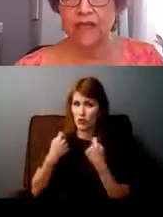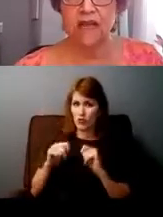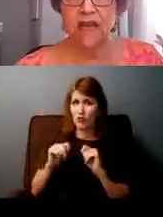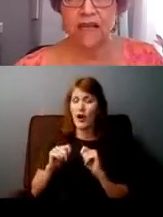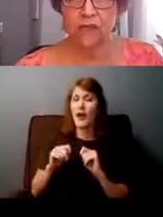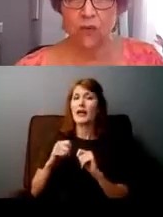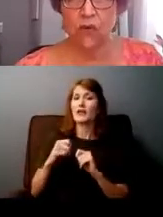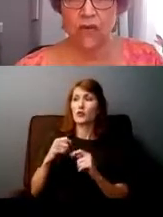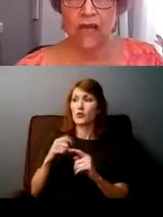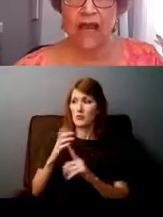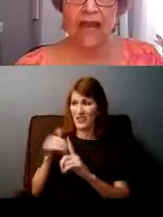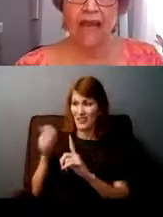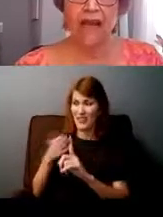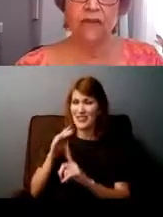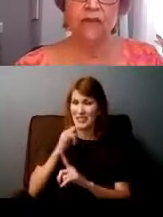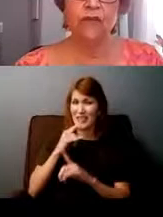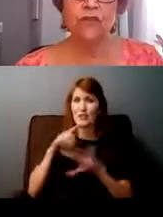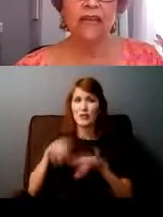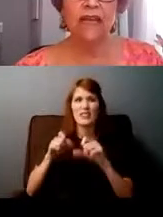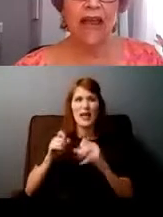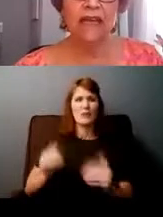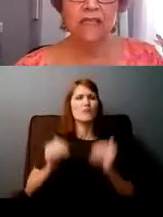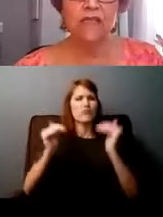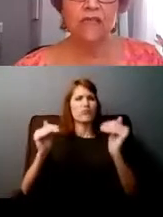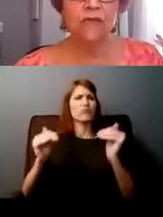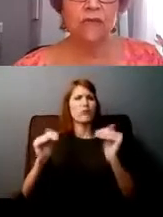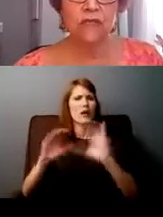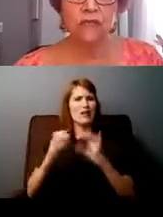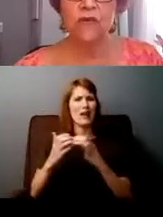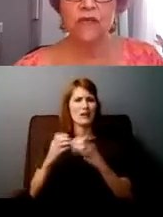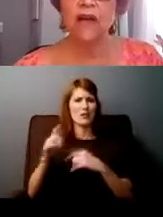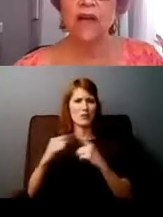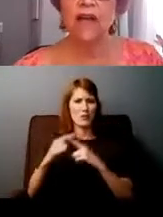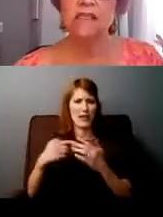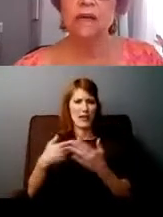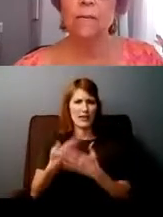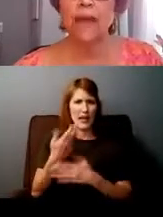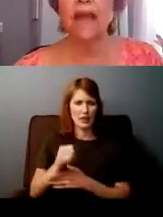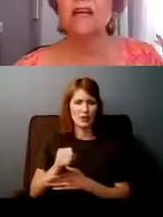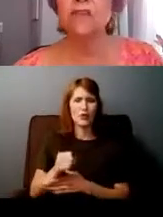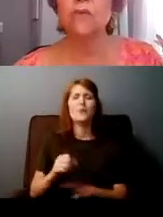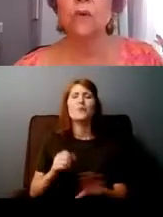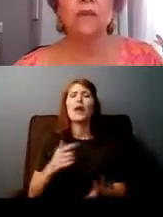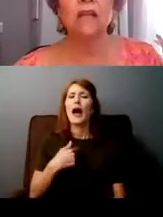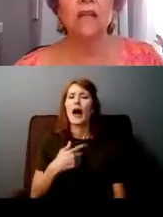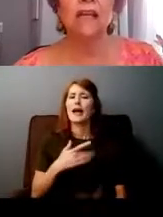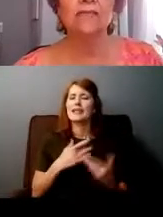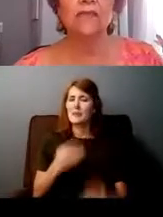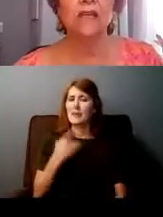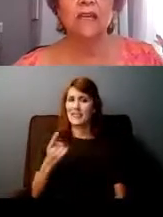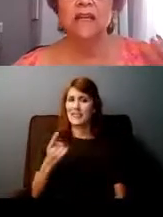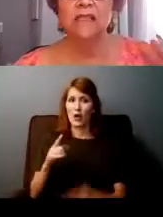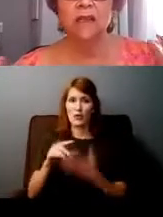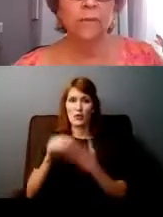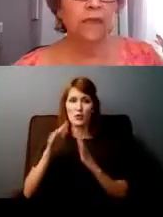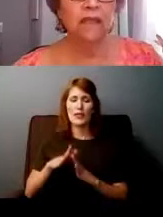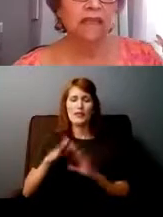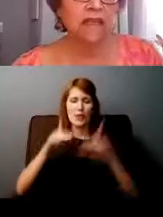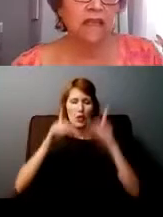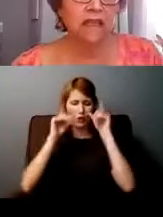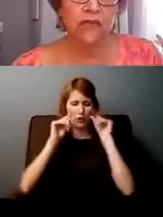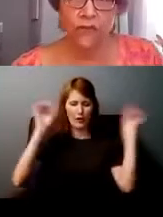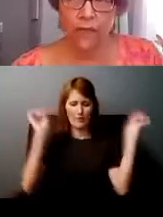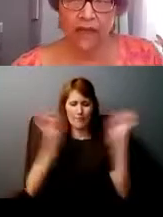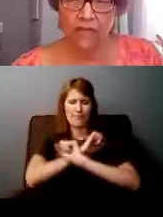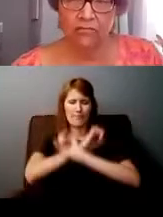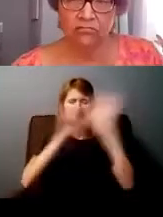when they get to high school. And I usually ask the students to close their eyes and imagine what their life is going to be like